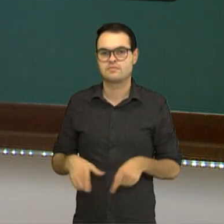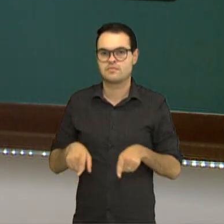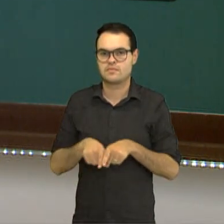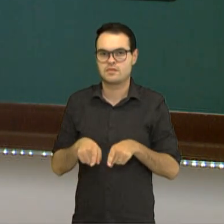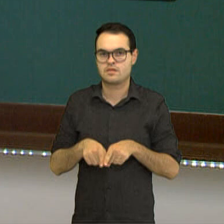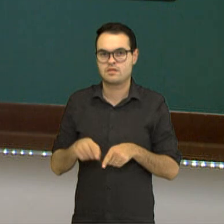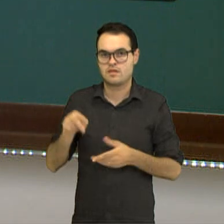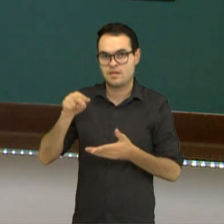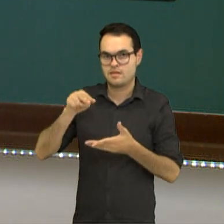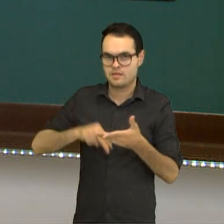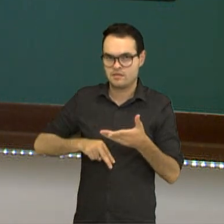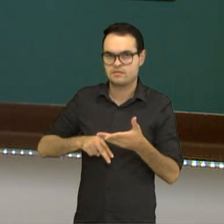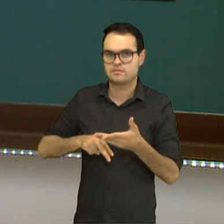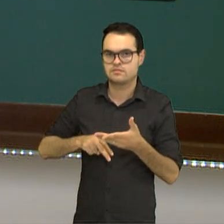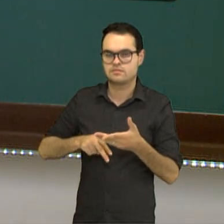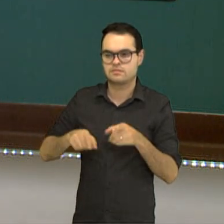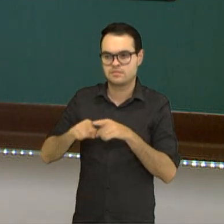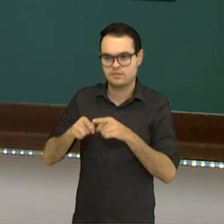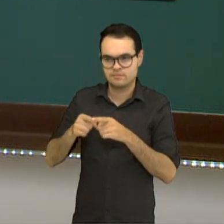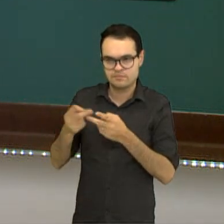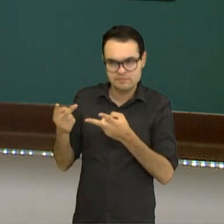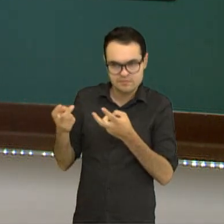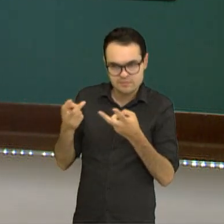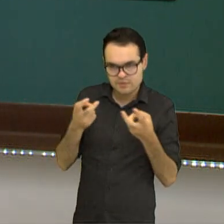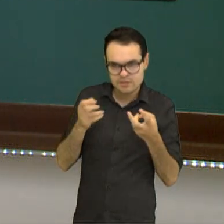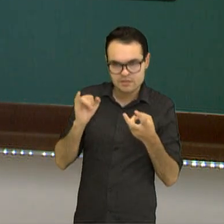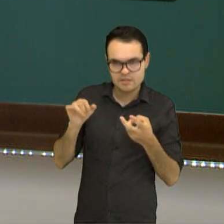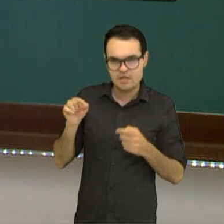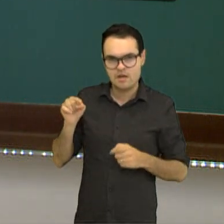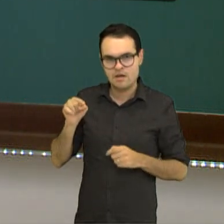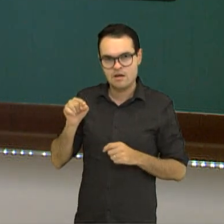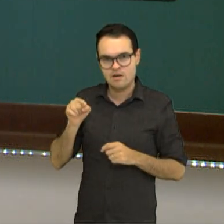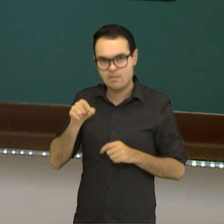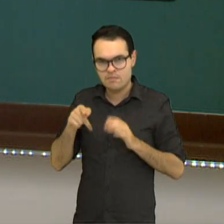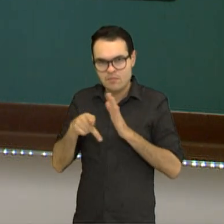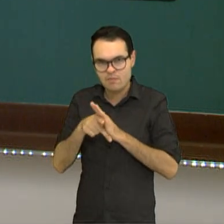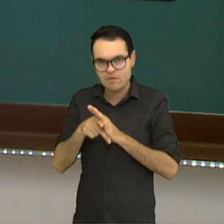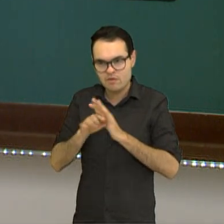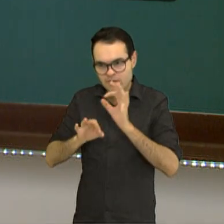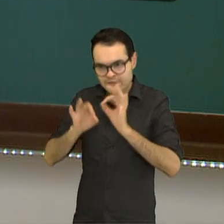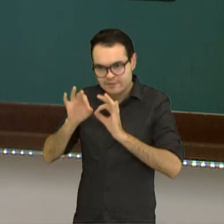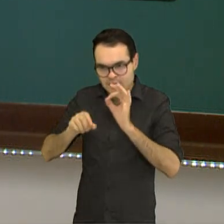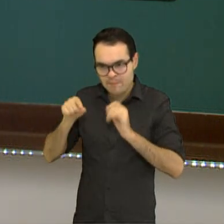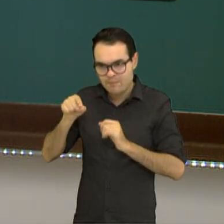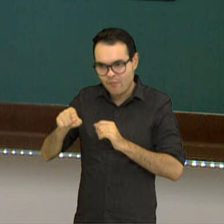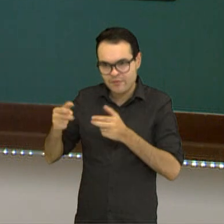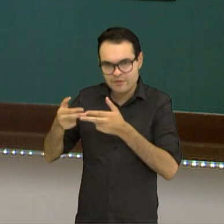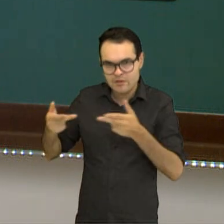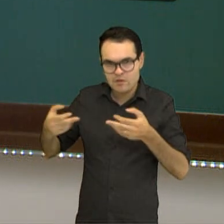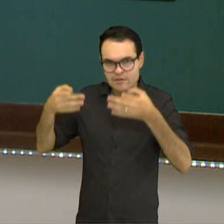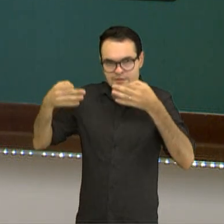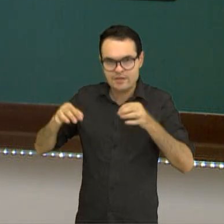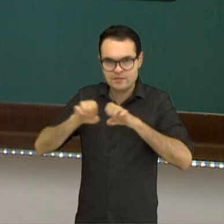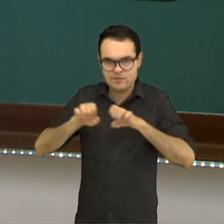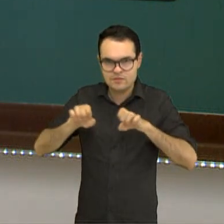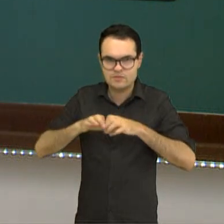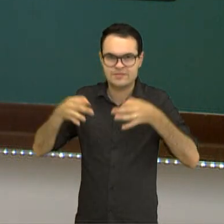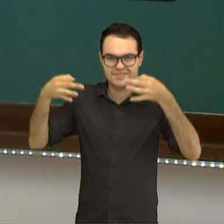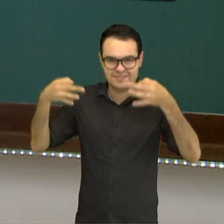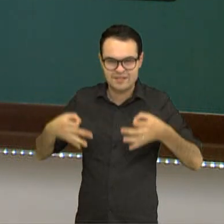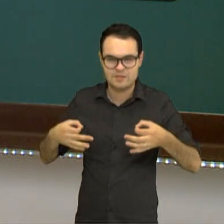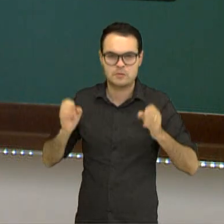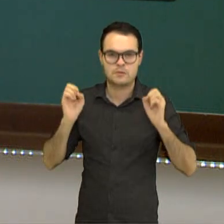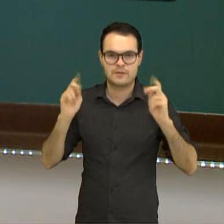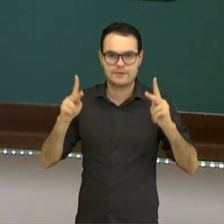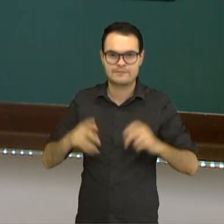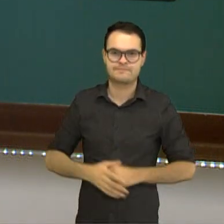de reler, né? E checar se a pontuação está toda corretinha. E a estrutura das frases também estão, ok?